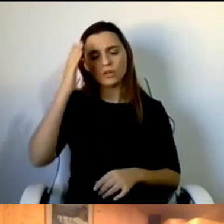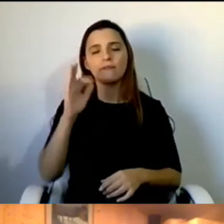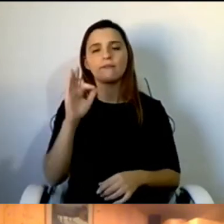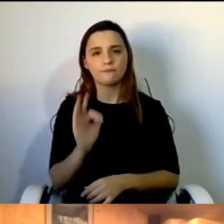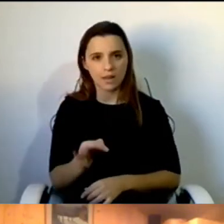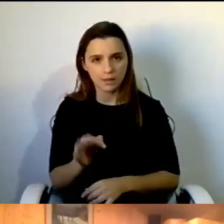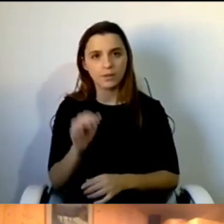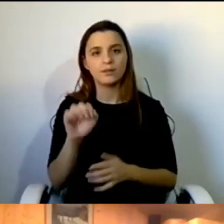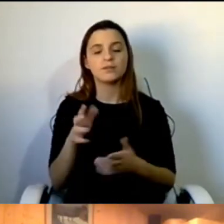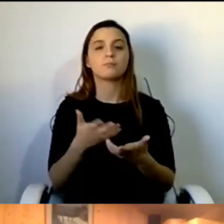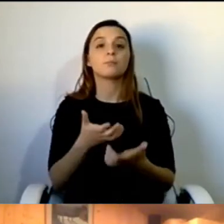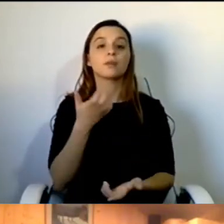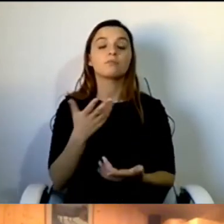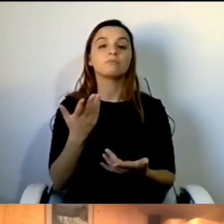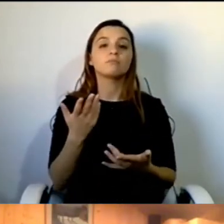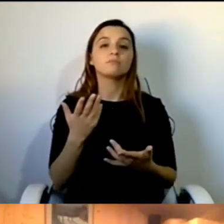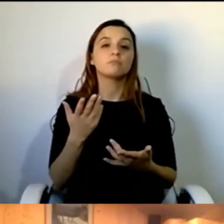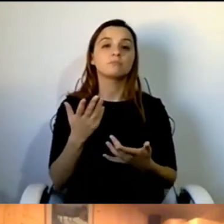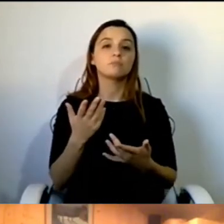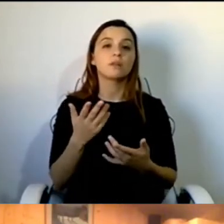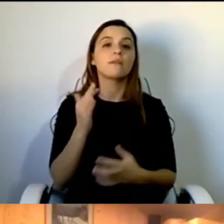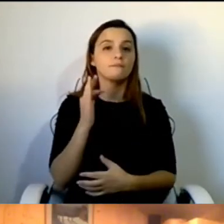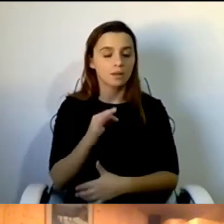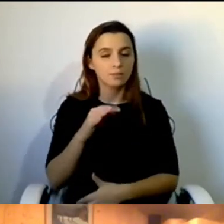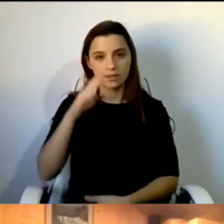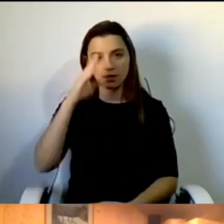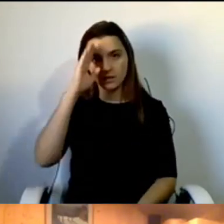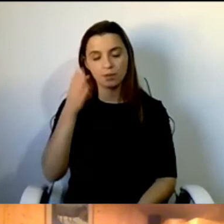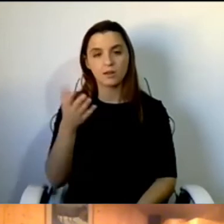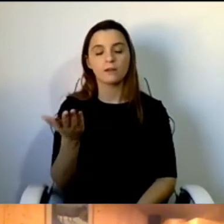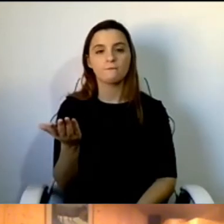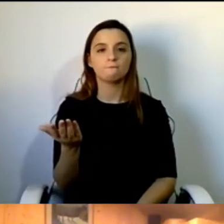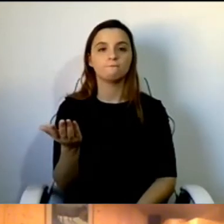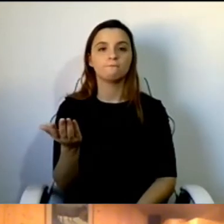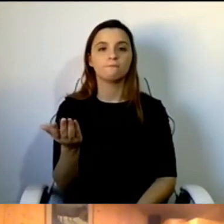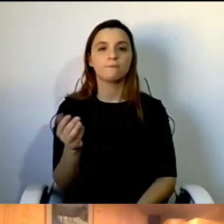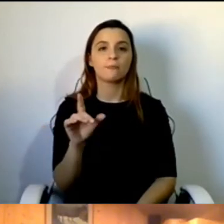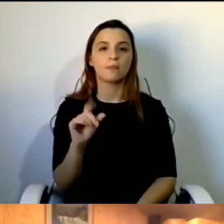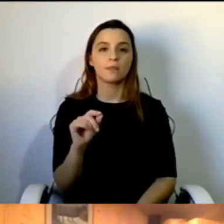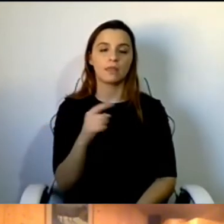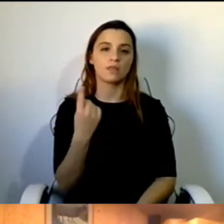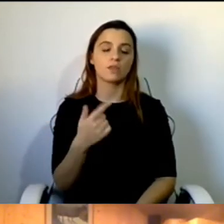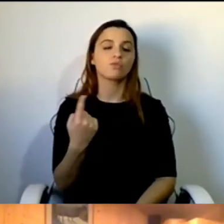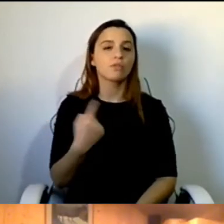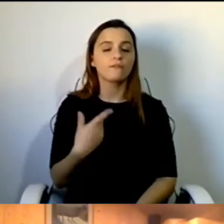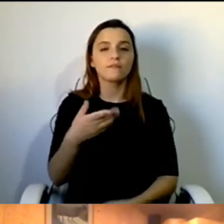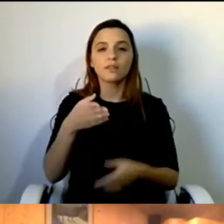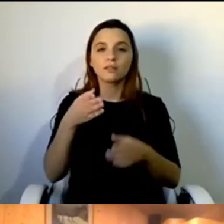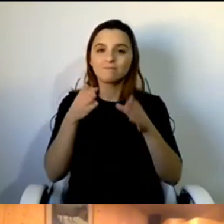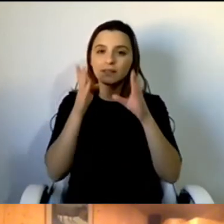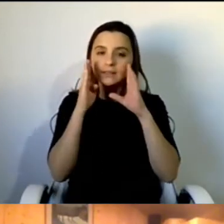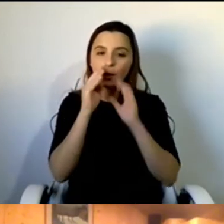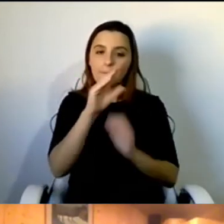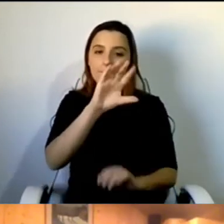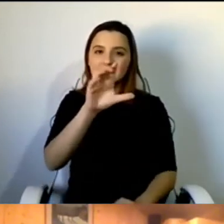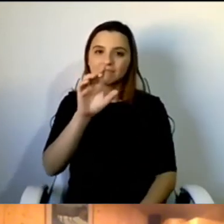knowing and maybe worth looking out for in other countries. When the legislation came, it was